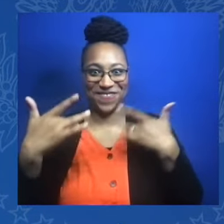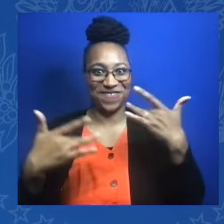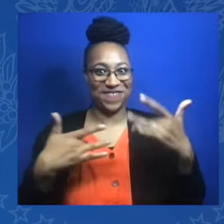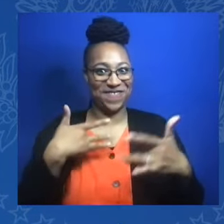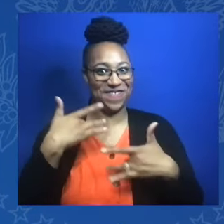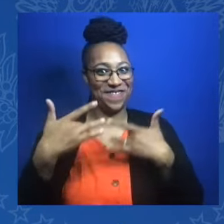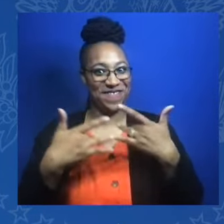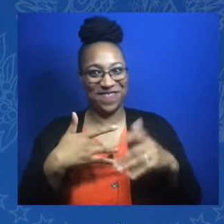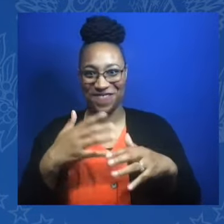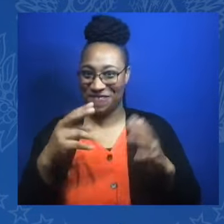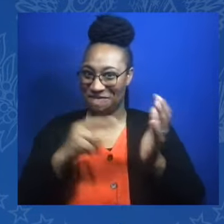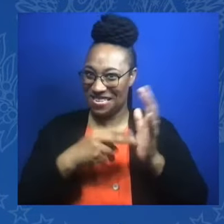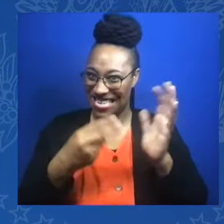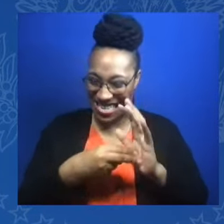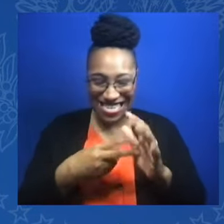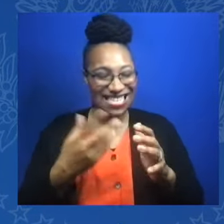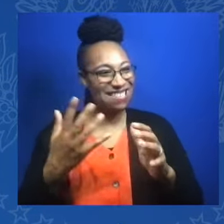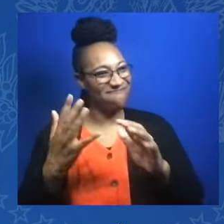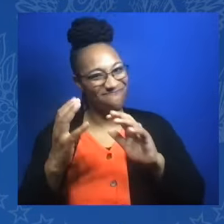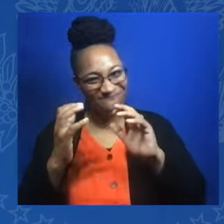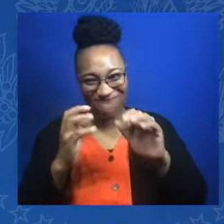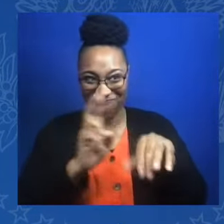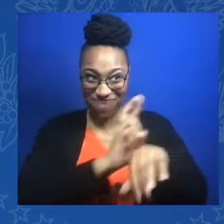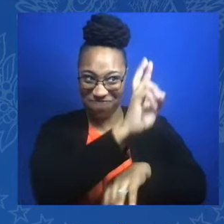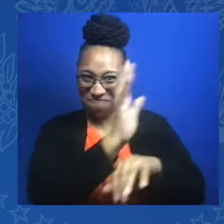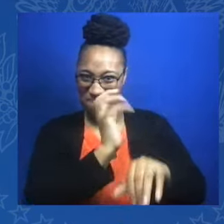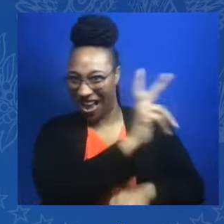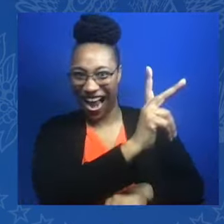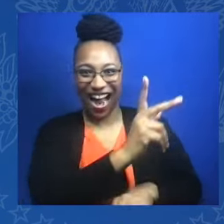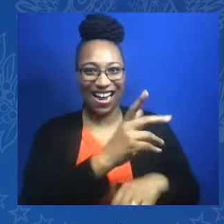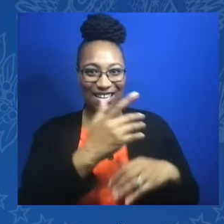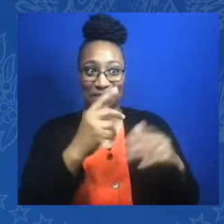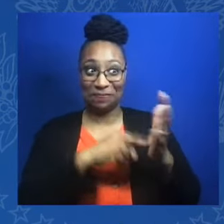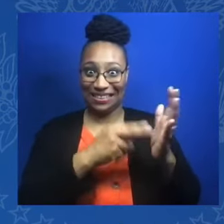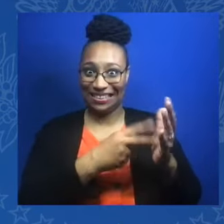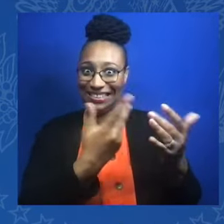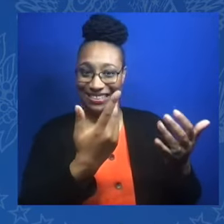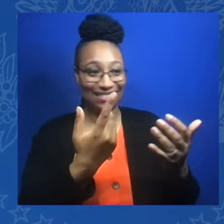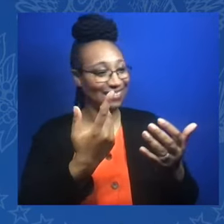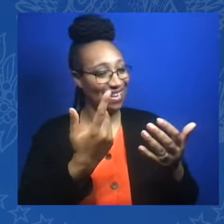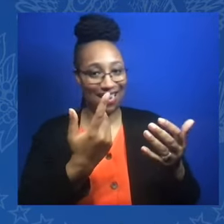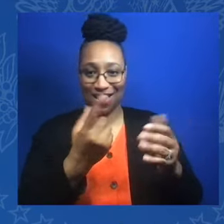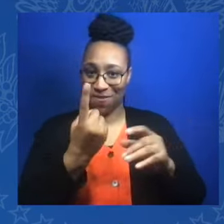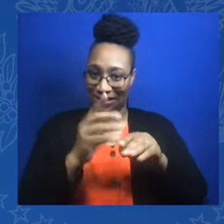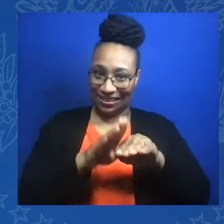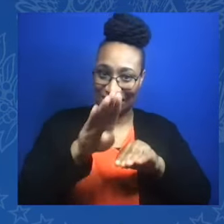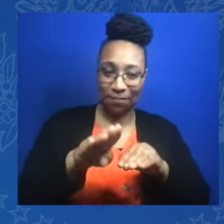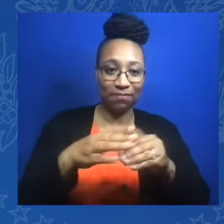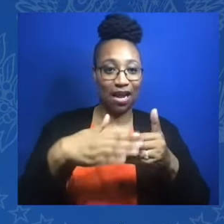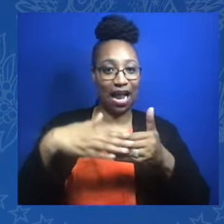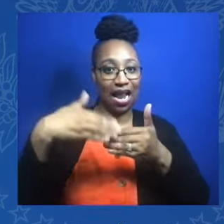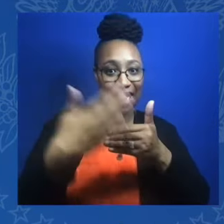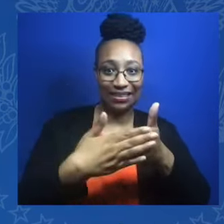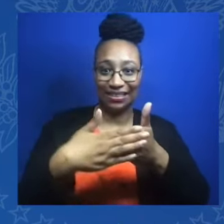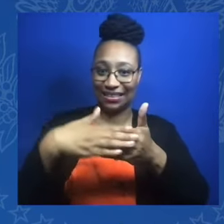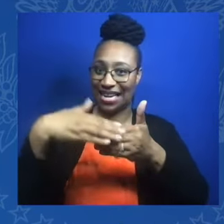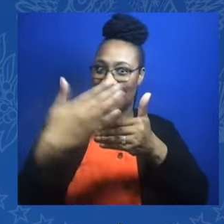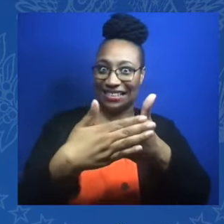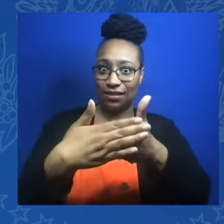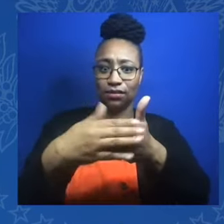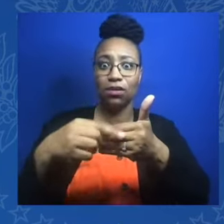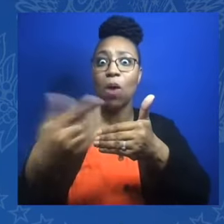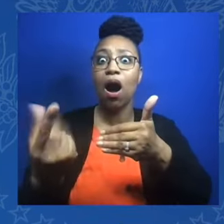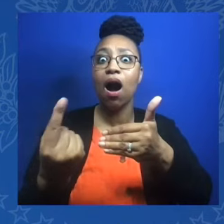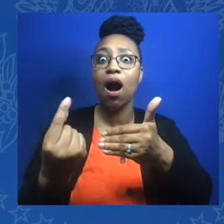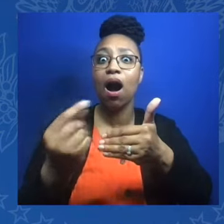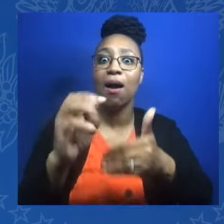And from there, we look forward to Mars and to the limitless possibilities that lie beyond. And here on Earth, our